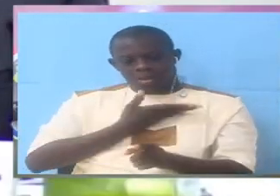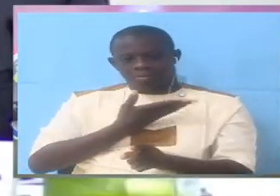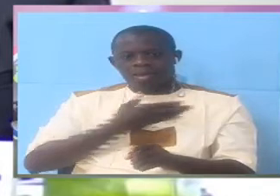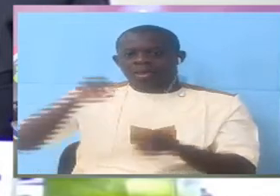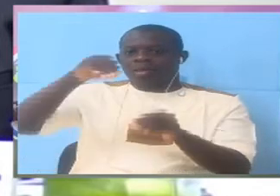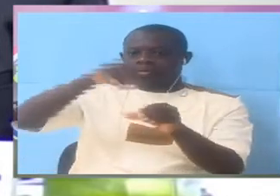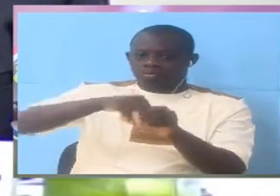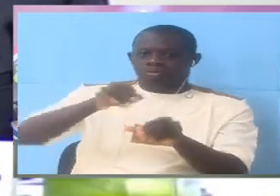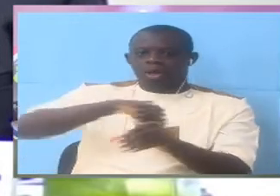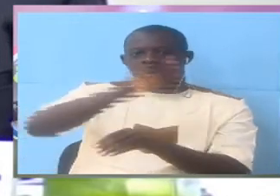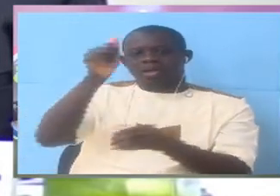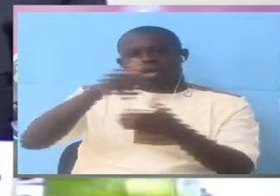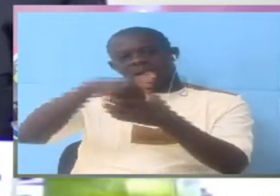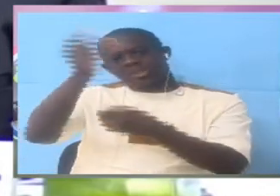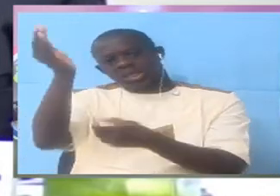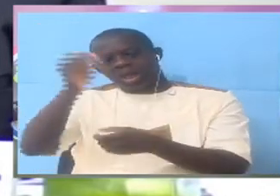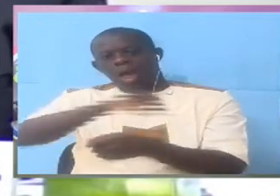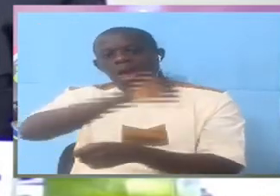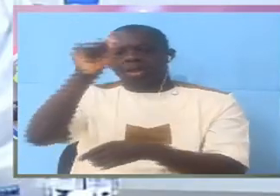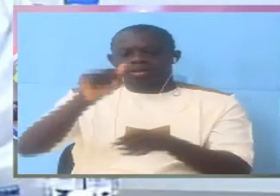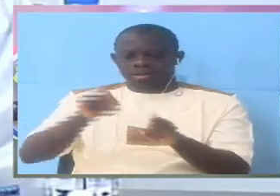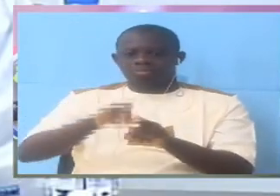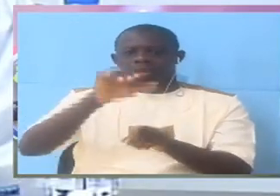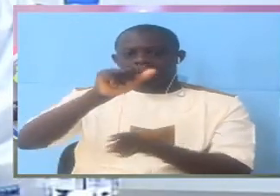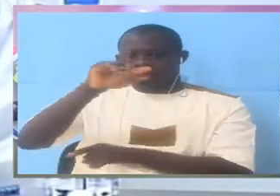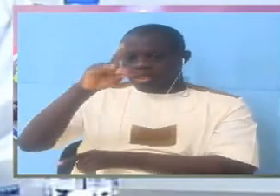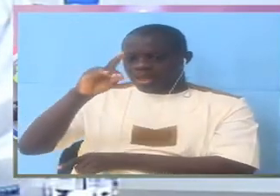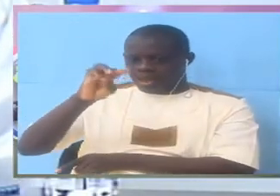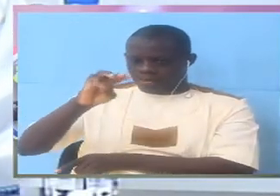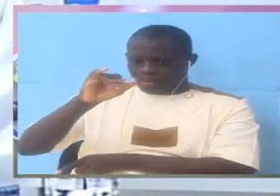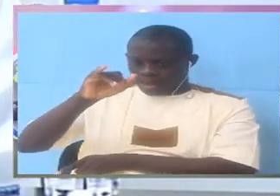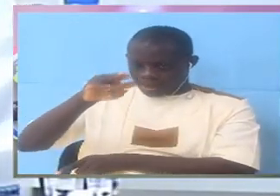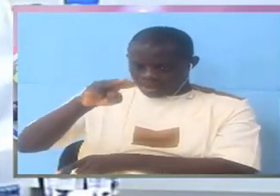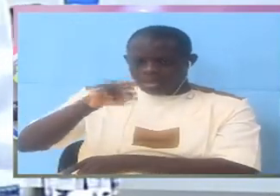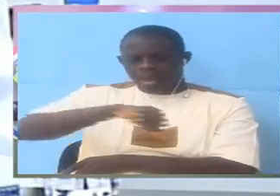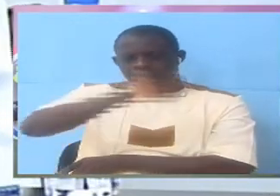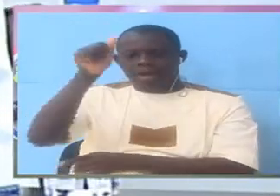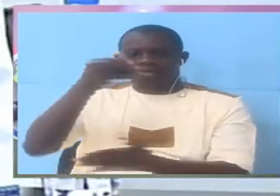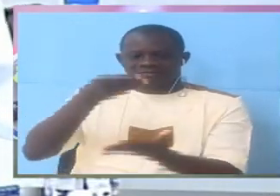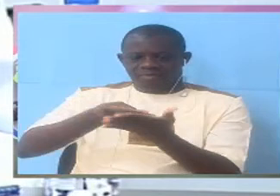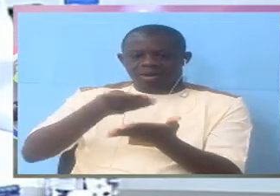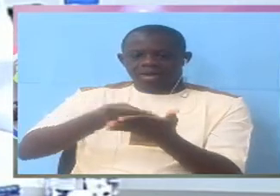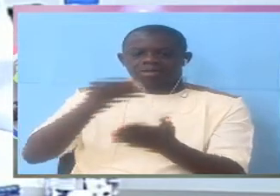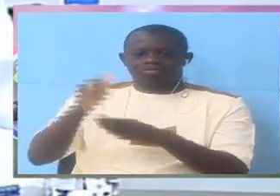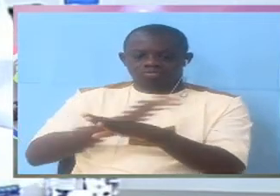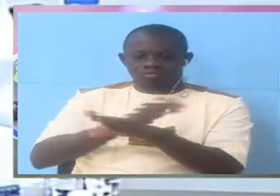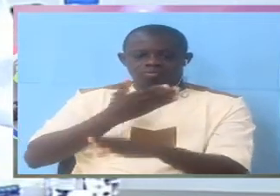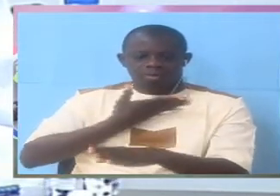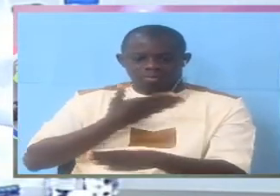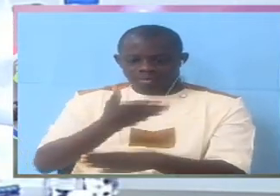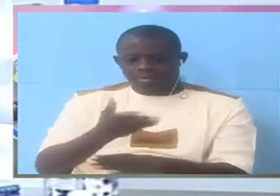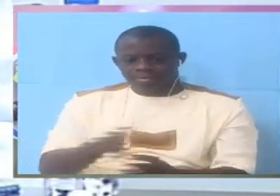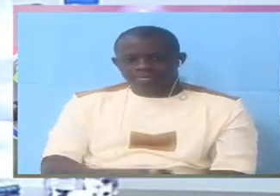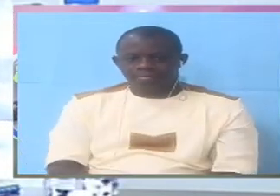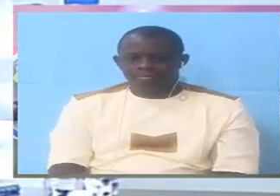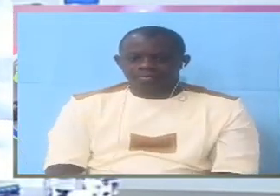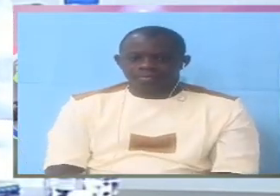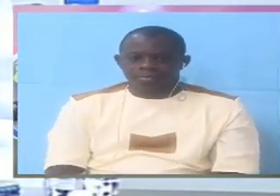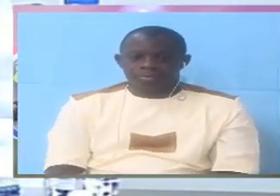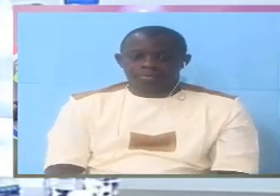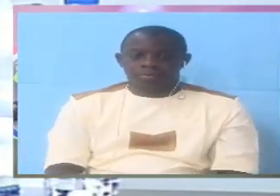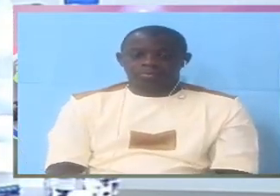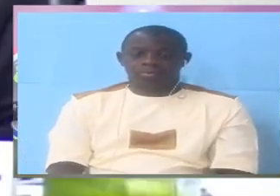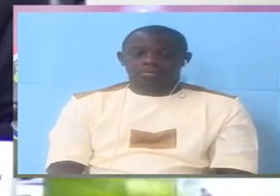and admin and finance. Kono tanko kono kunyala nim bantala ning nafulo.